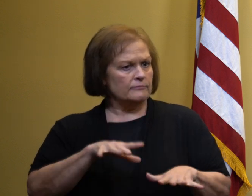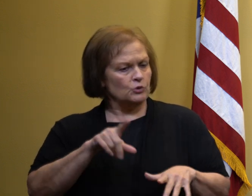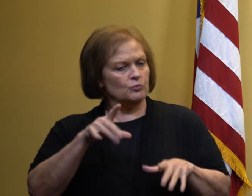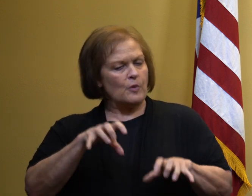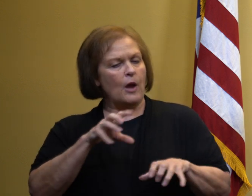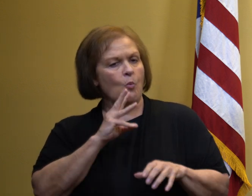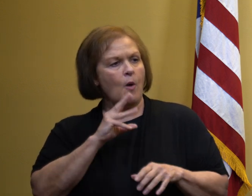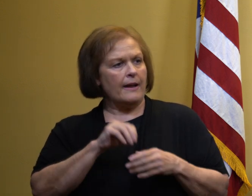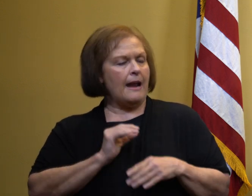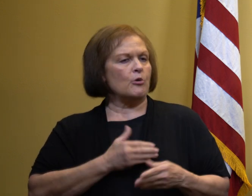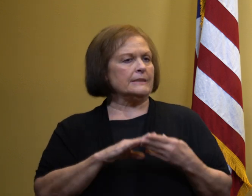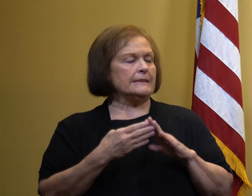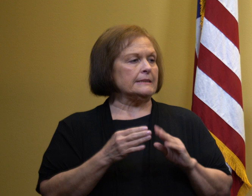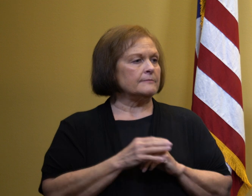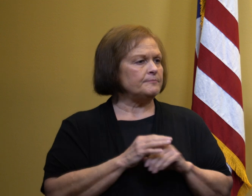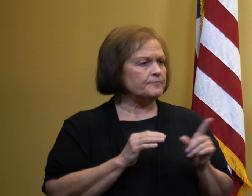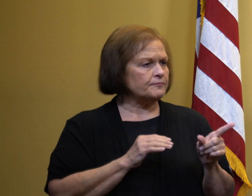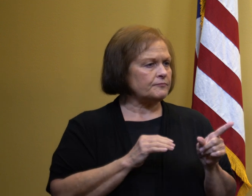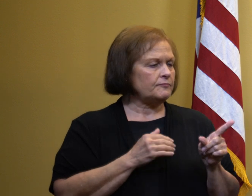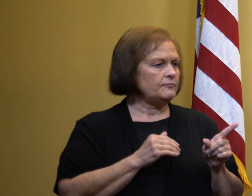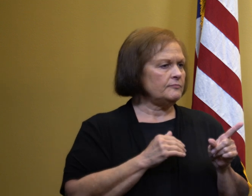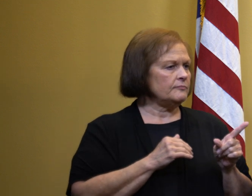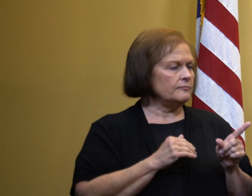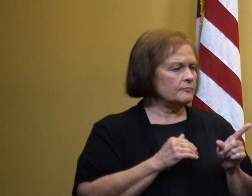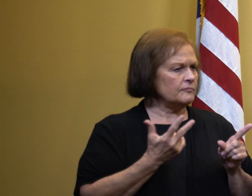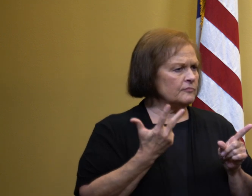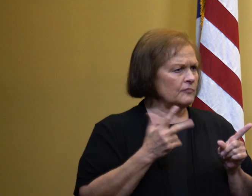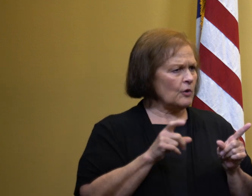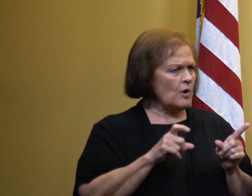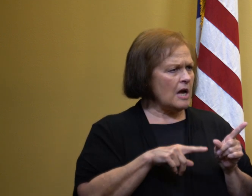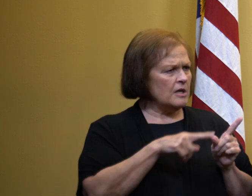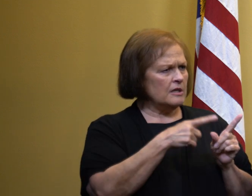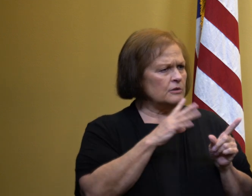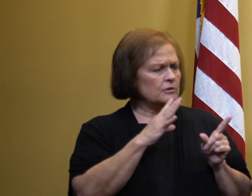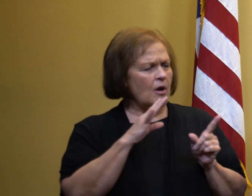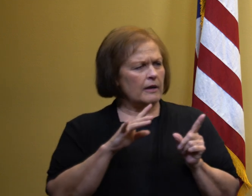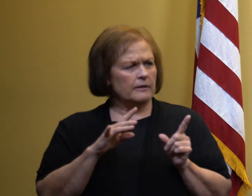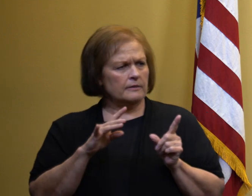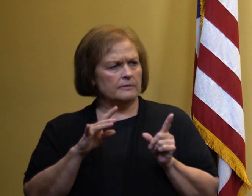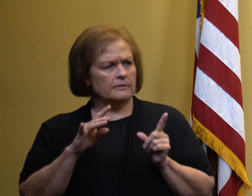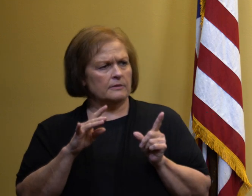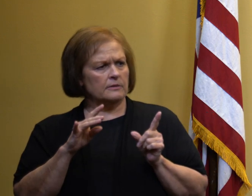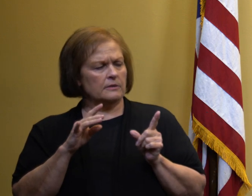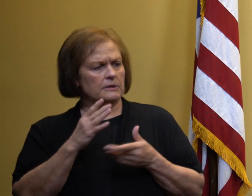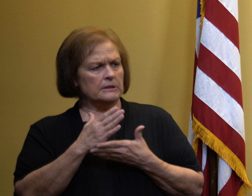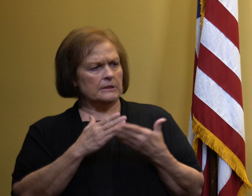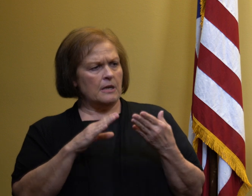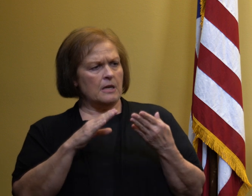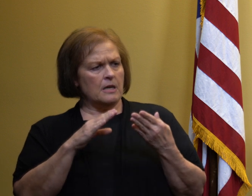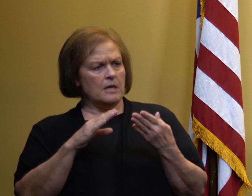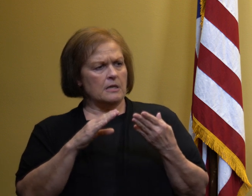Thank you. Deputy Shu. I have 3 questions. First, following up on David, some